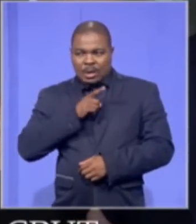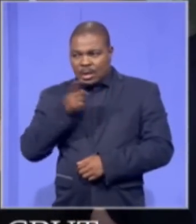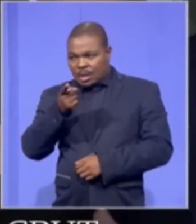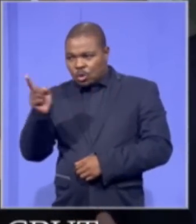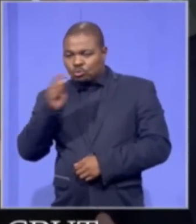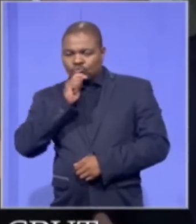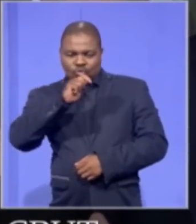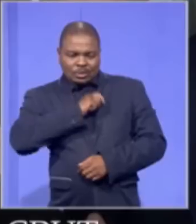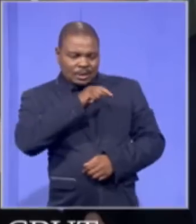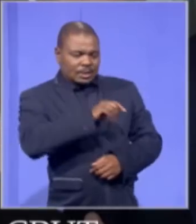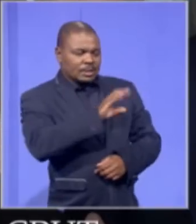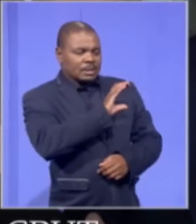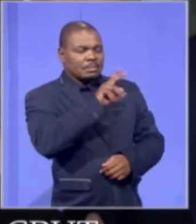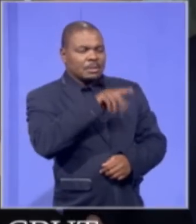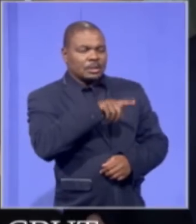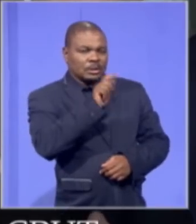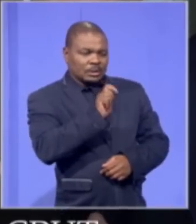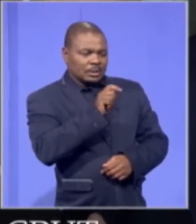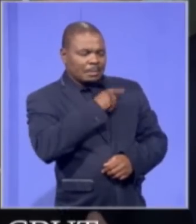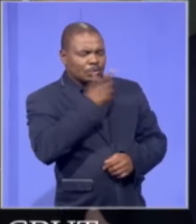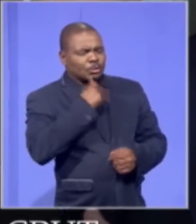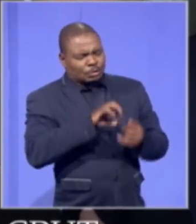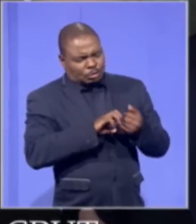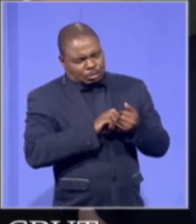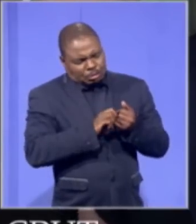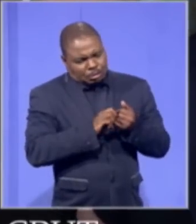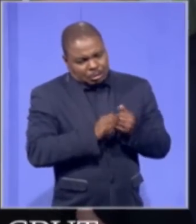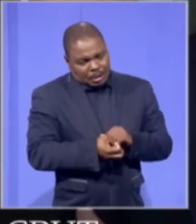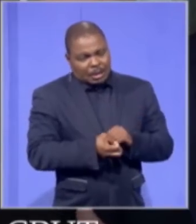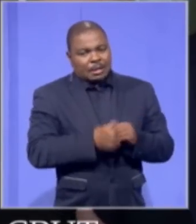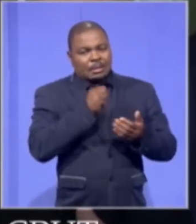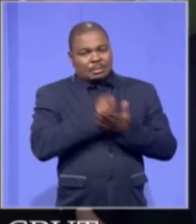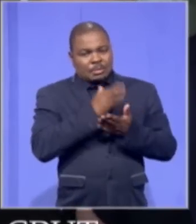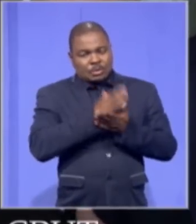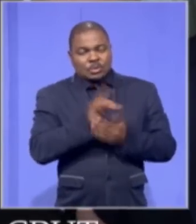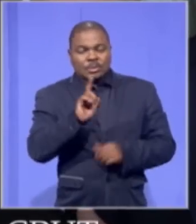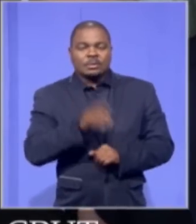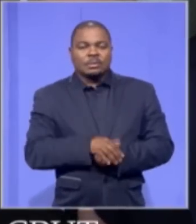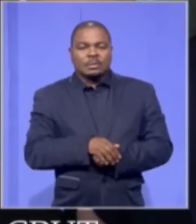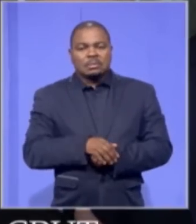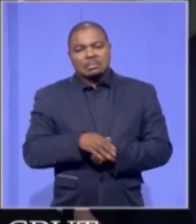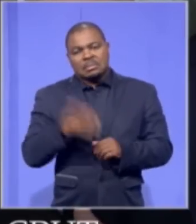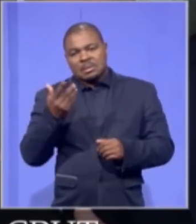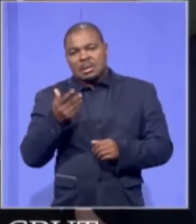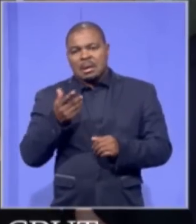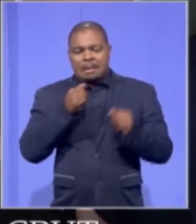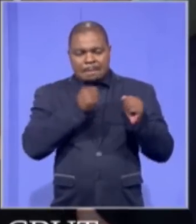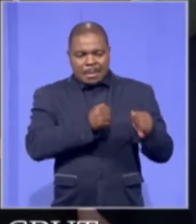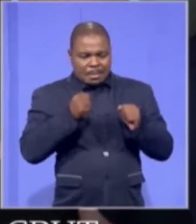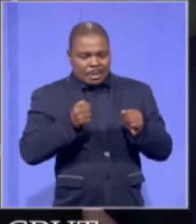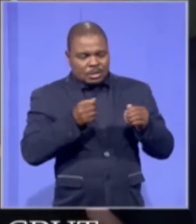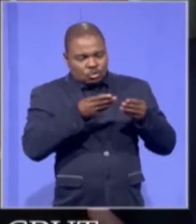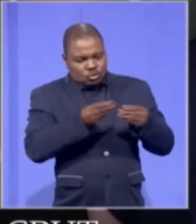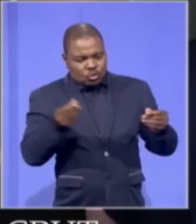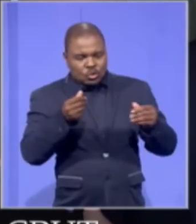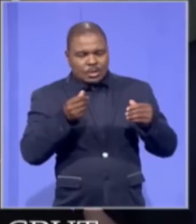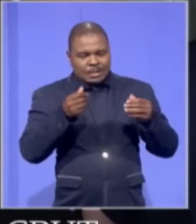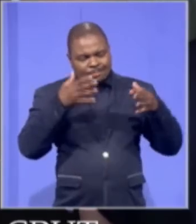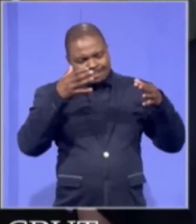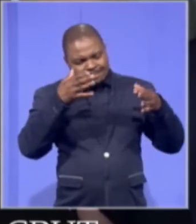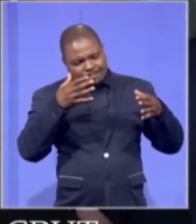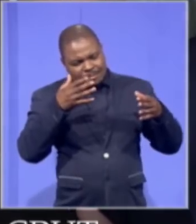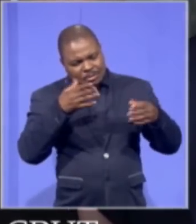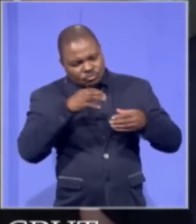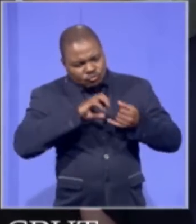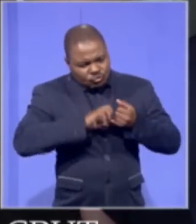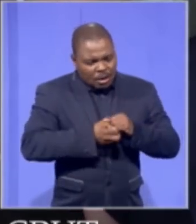CPUT, and I think we'll do our utmost best to ensure that we find a permanent solution. And chief